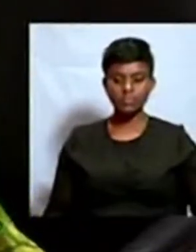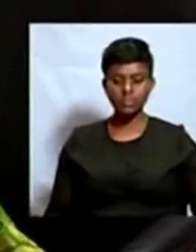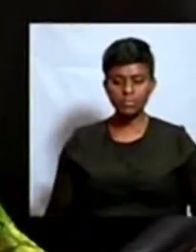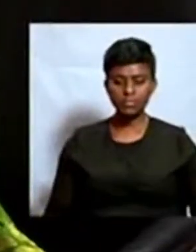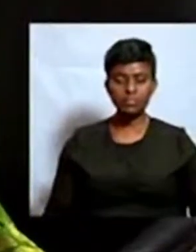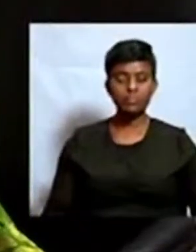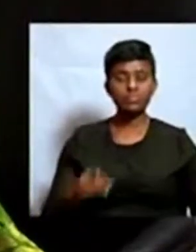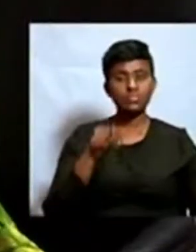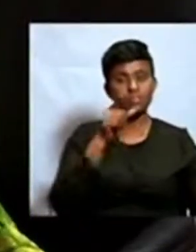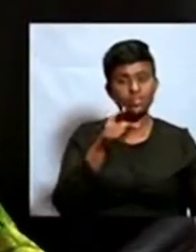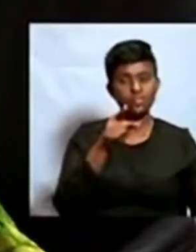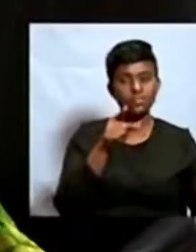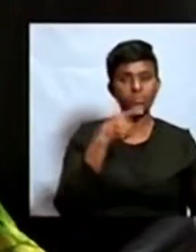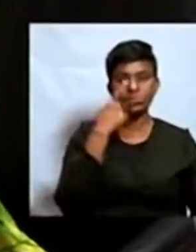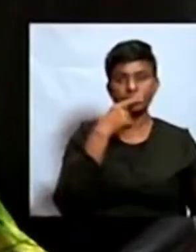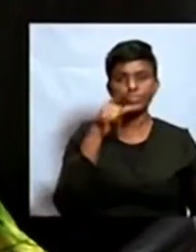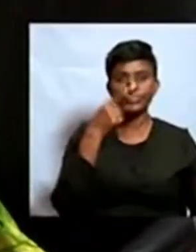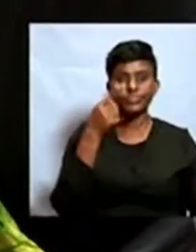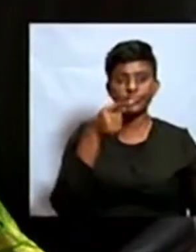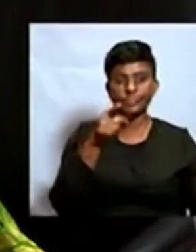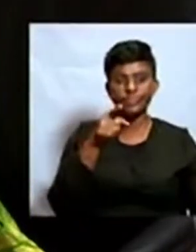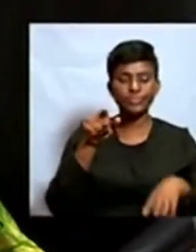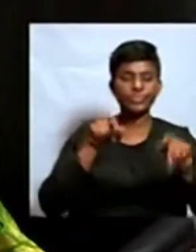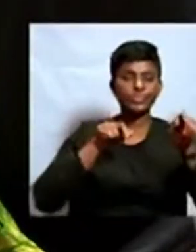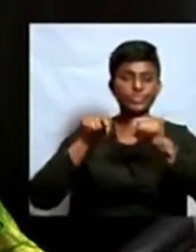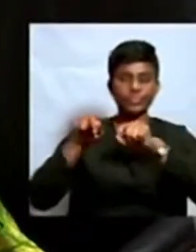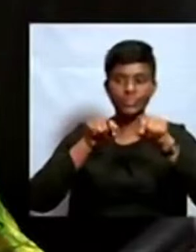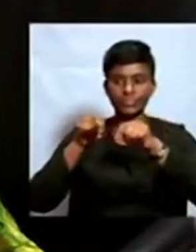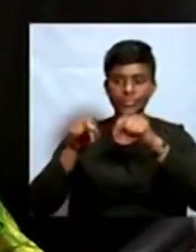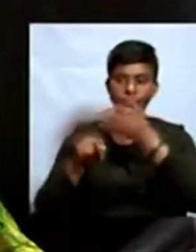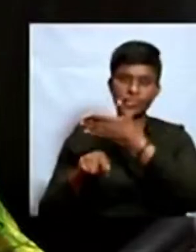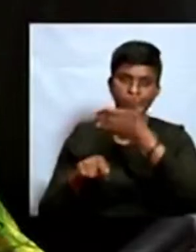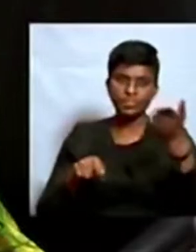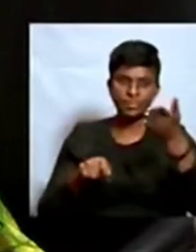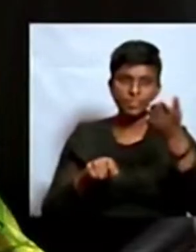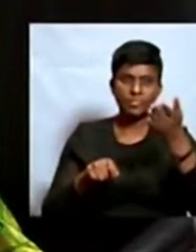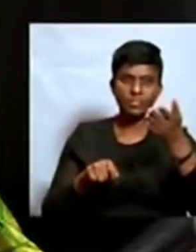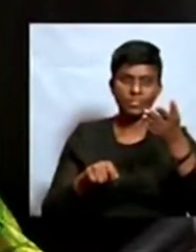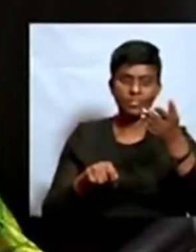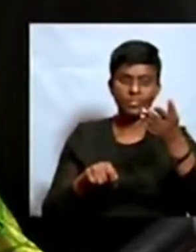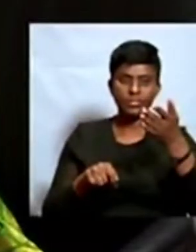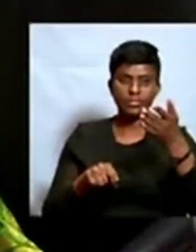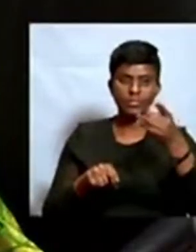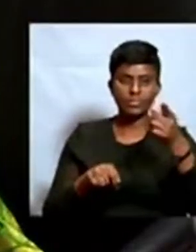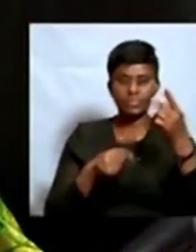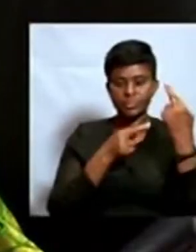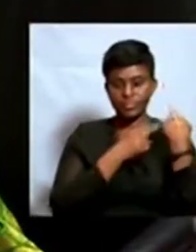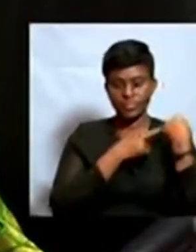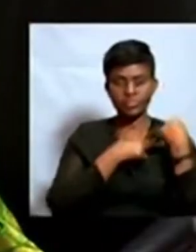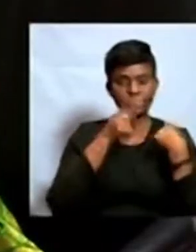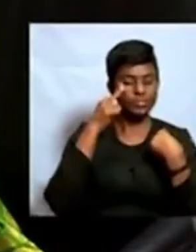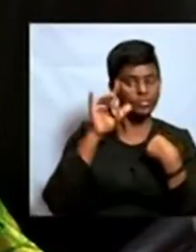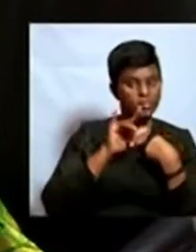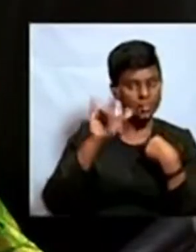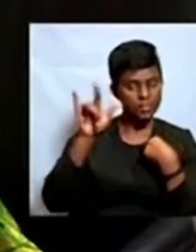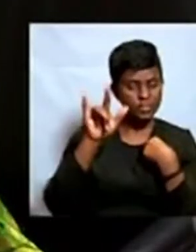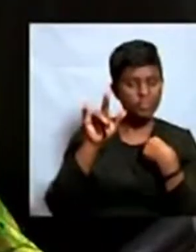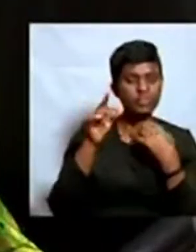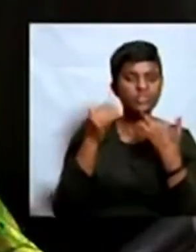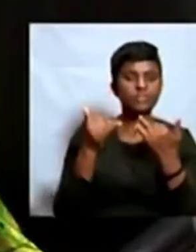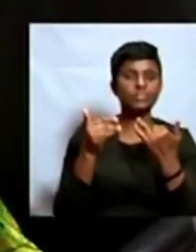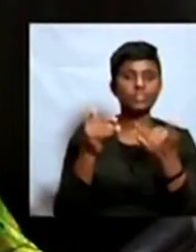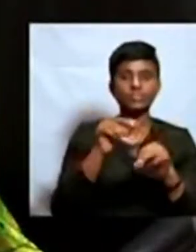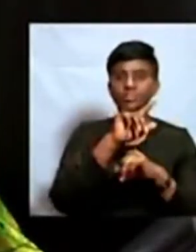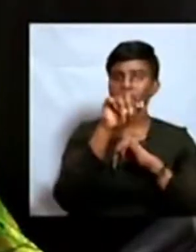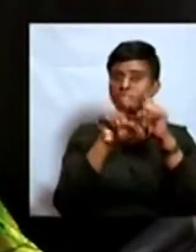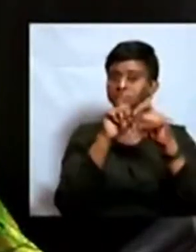You are the ones who are regulating these, I would say you are in charge of civil aviation, right? Now, the